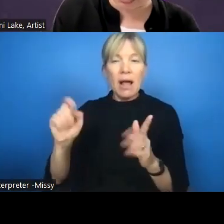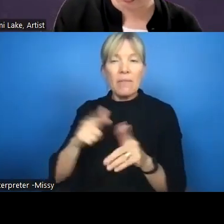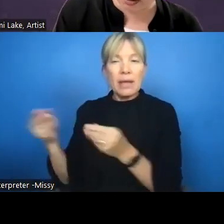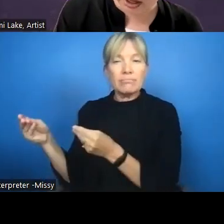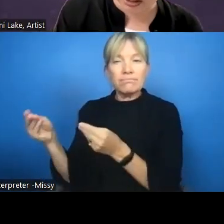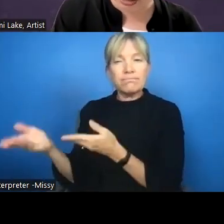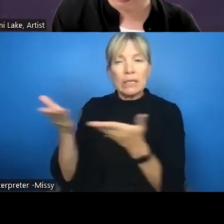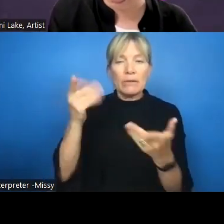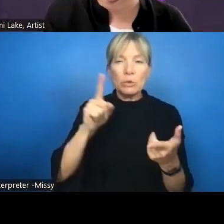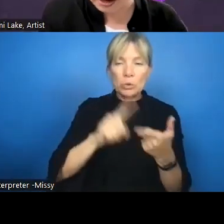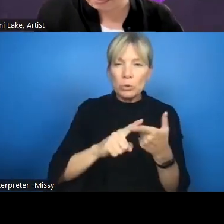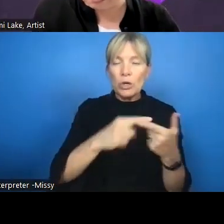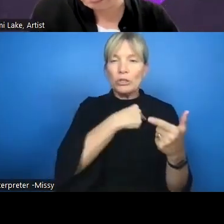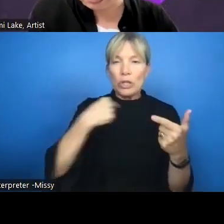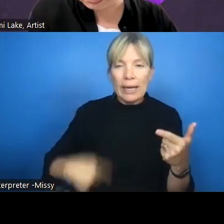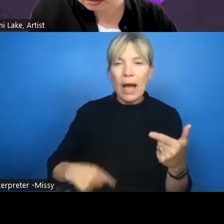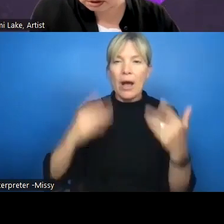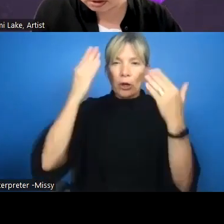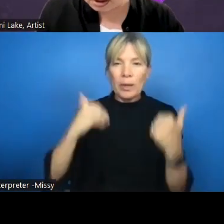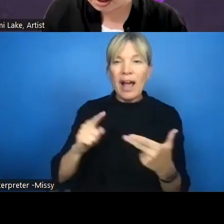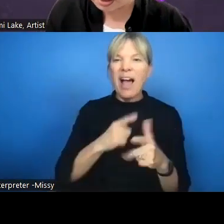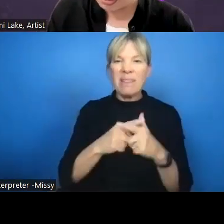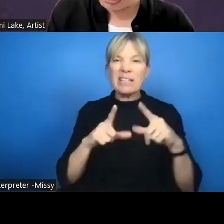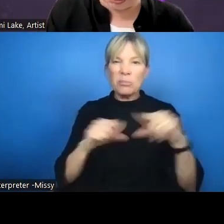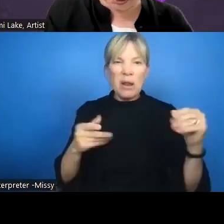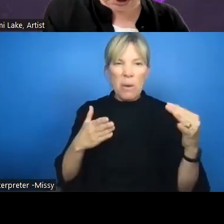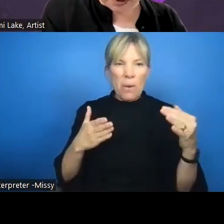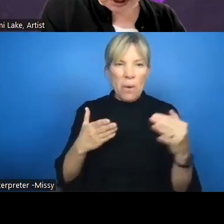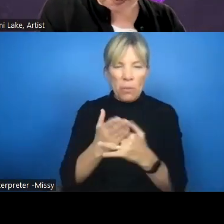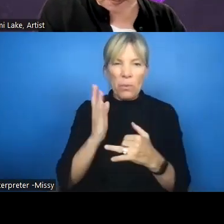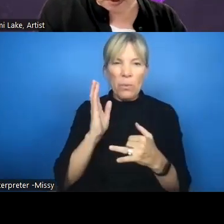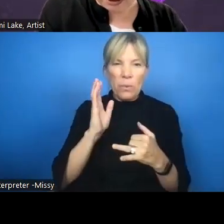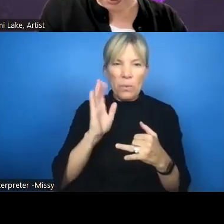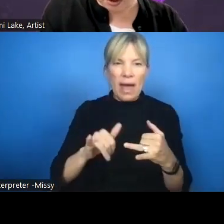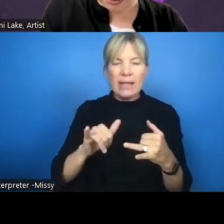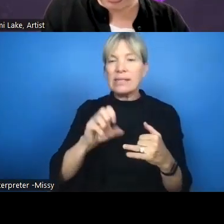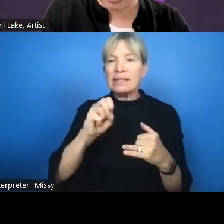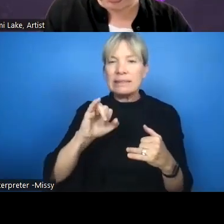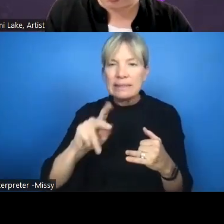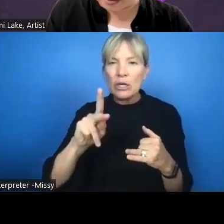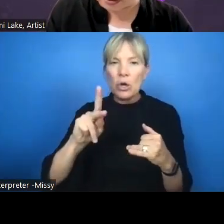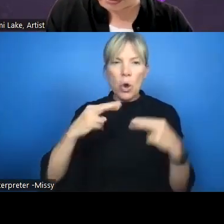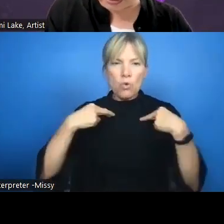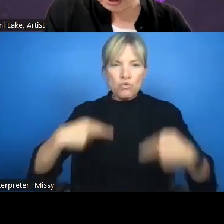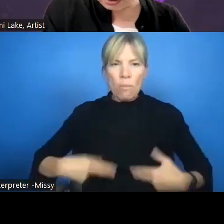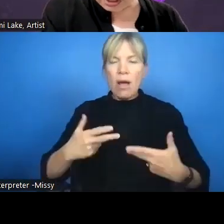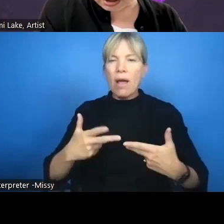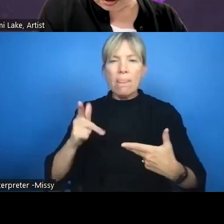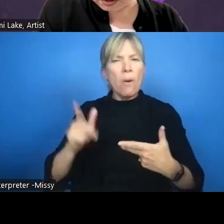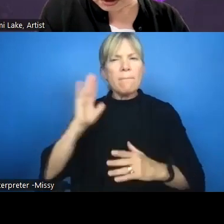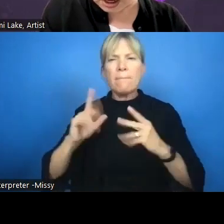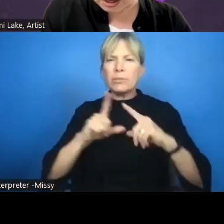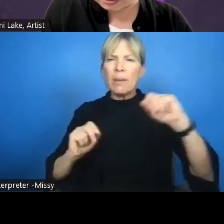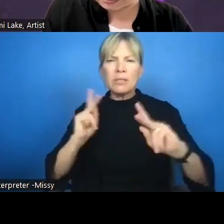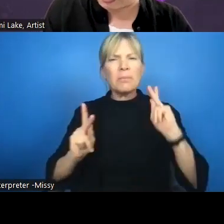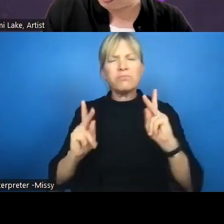China and Korea, then came to Japan through the Silk Road. Ancient Japanese people adored these flowers and they